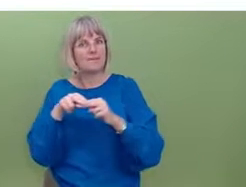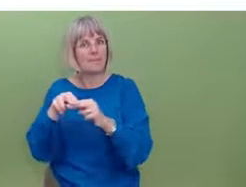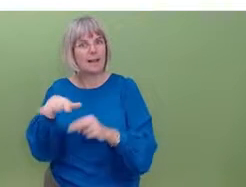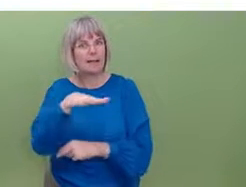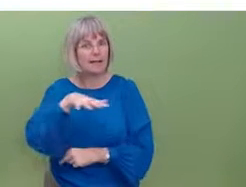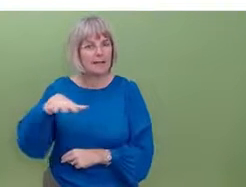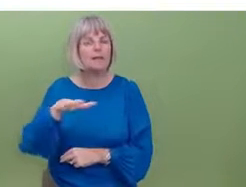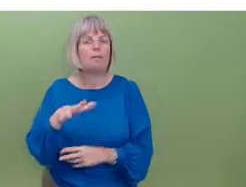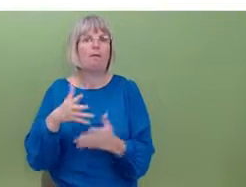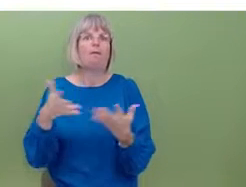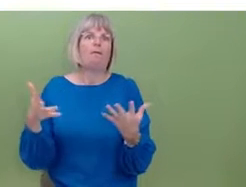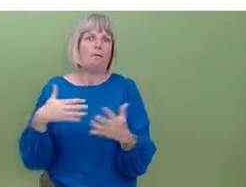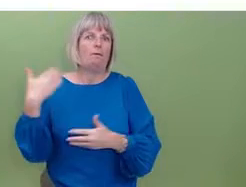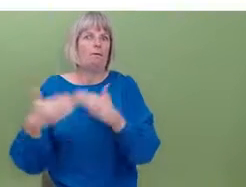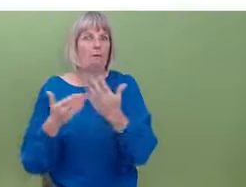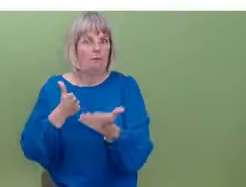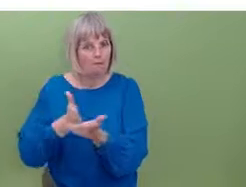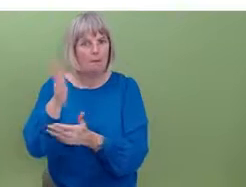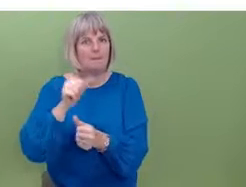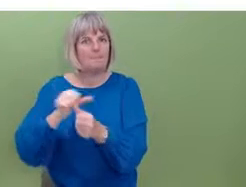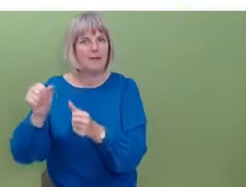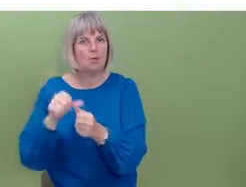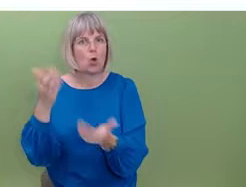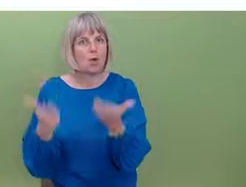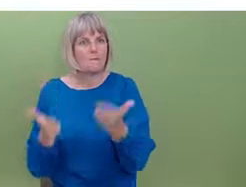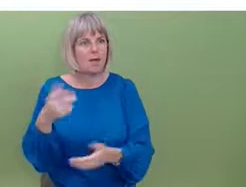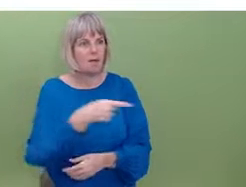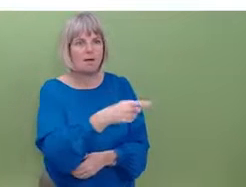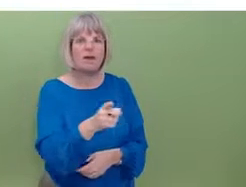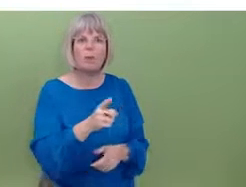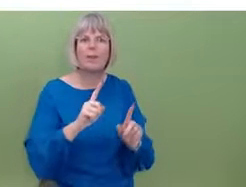with conflict families.